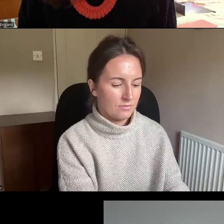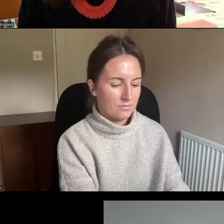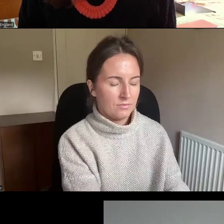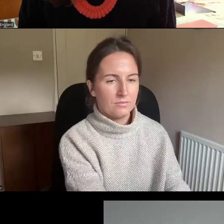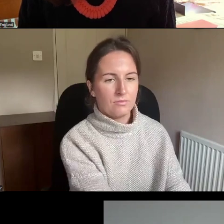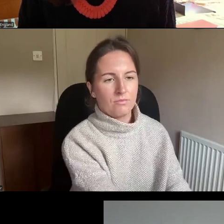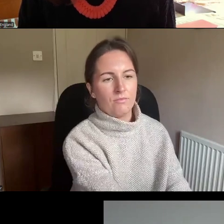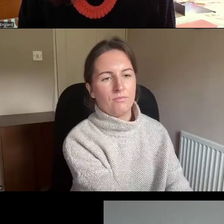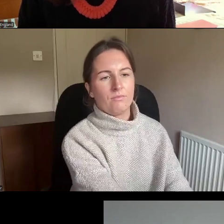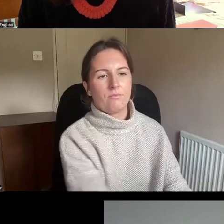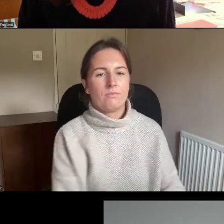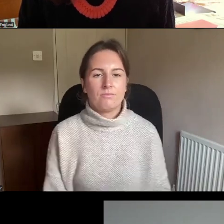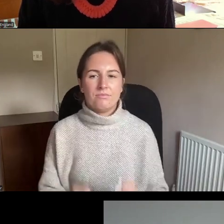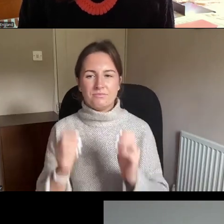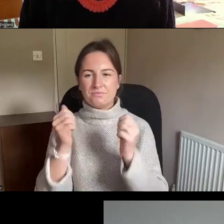Morning, everyone.